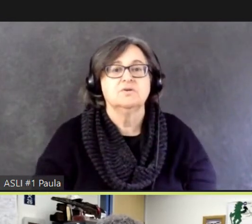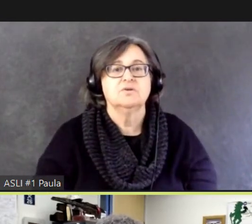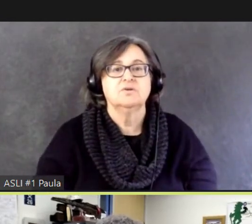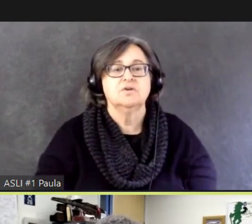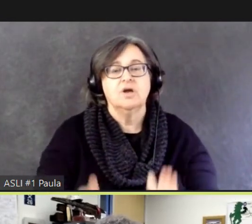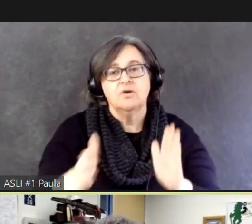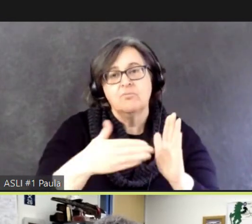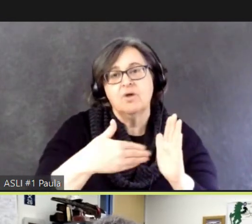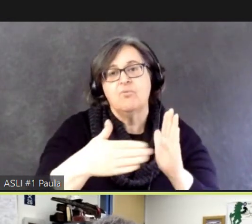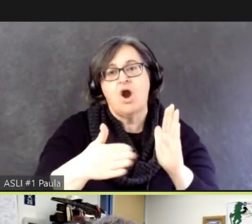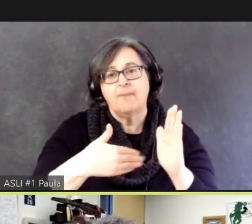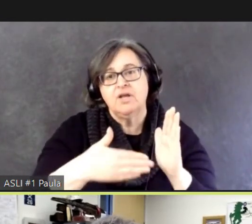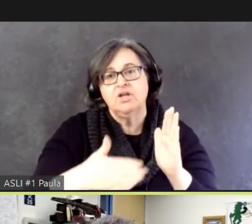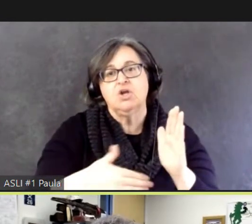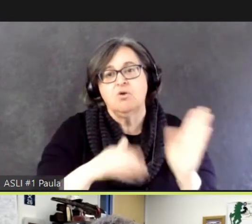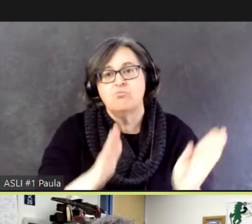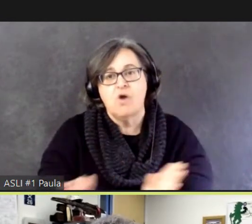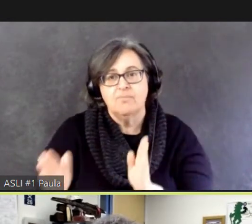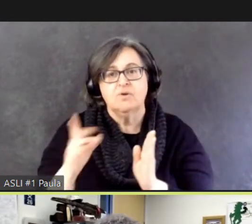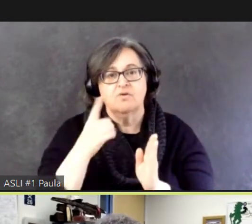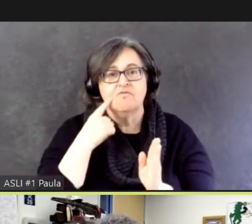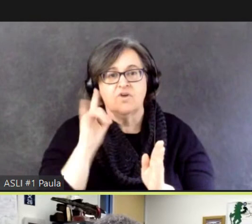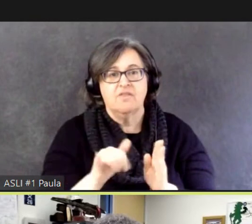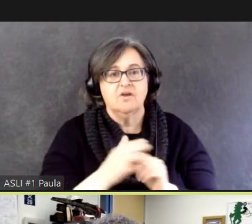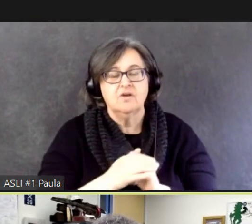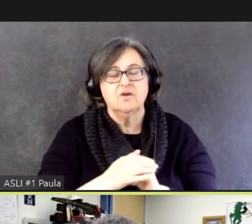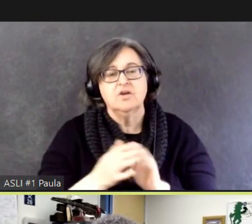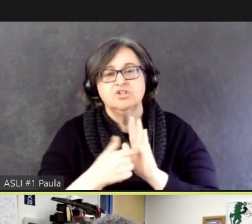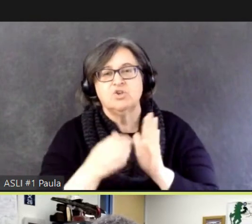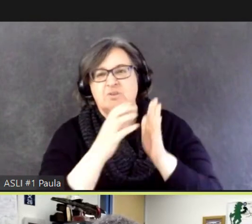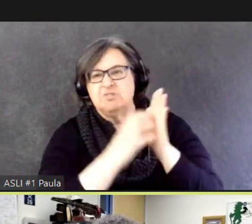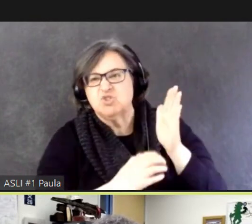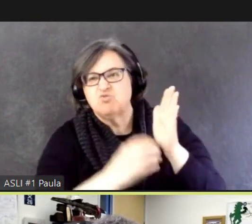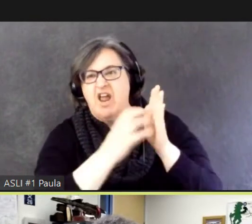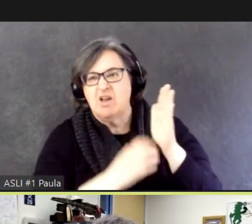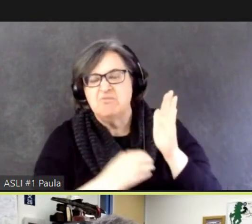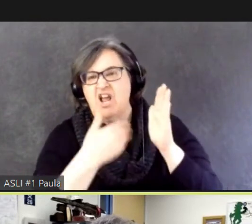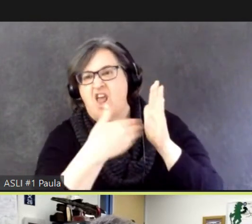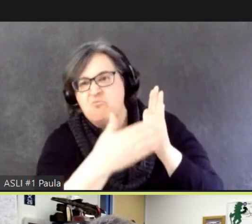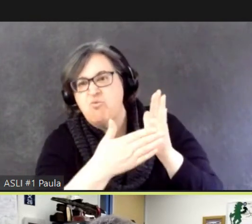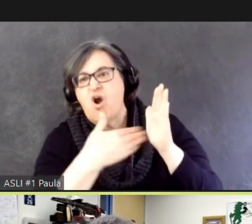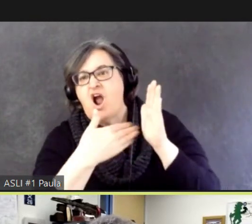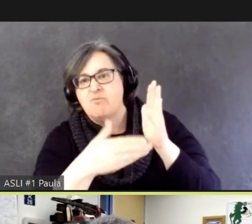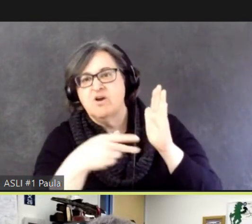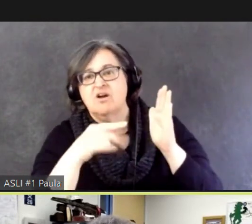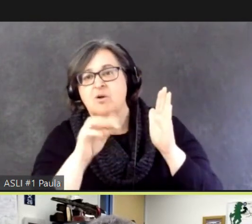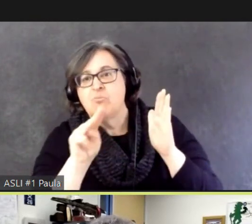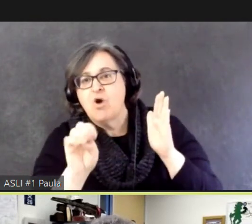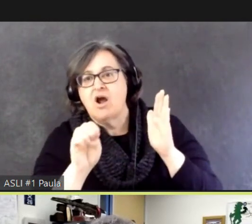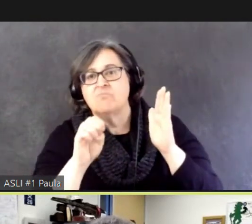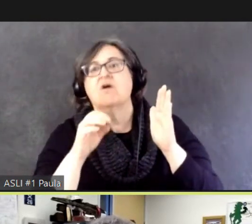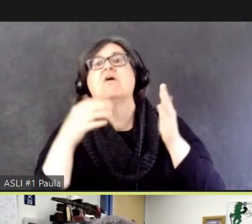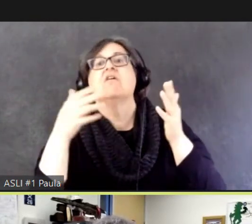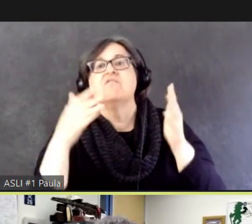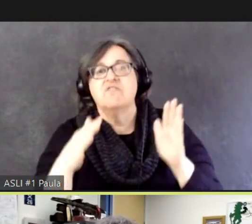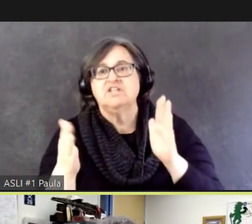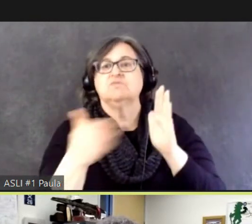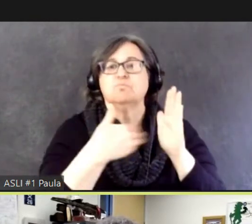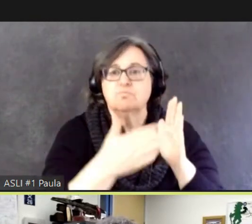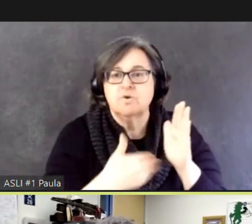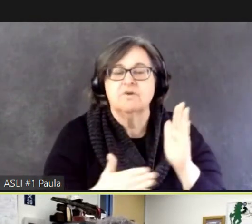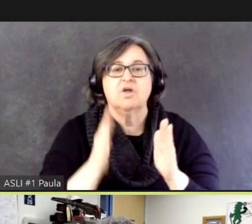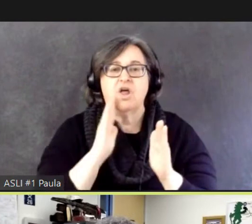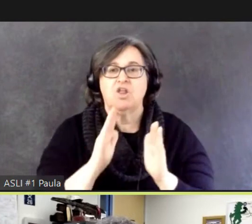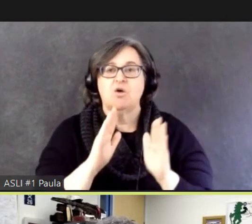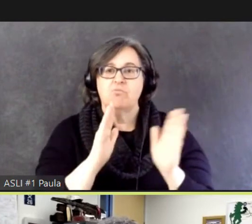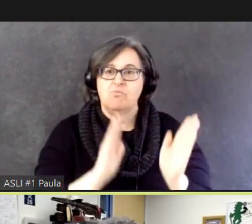doing the priming, the prep work for that steel. I've shown you kind of some of the scraping, and then they come back and do a primer coat and then a finish coat on the upper portion of that to prep it for the canopy